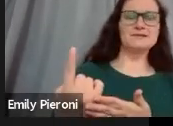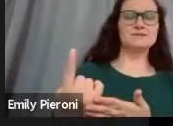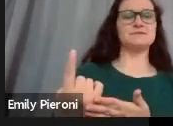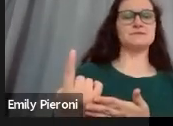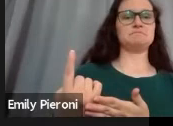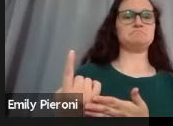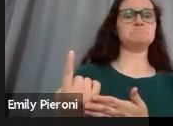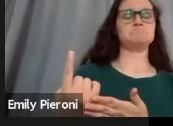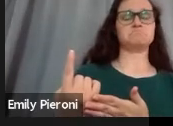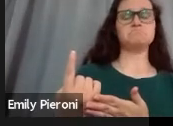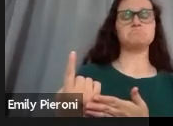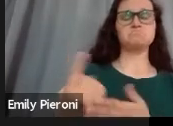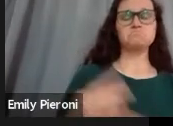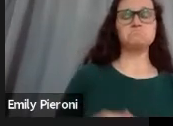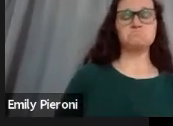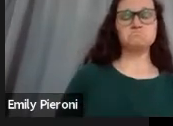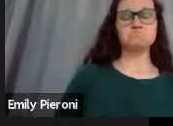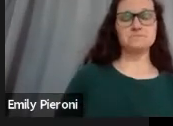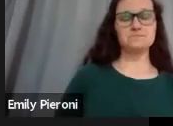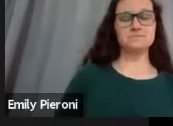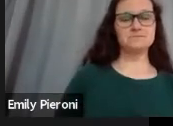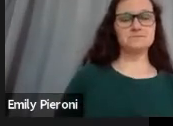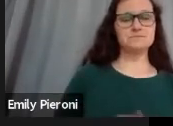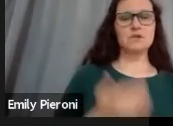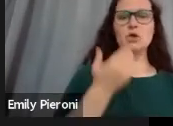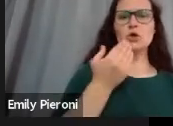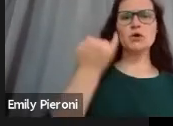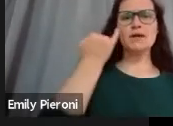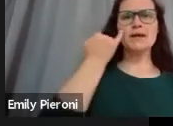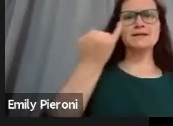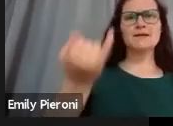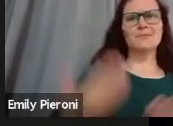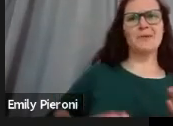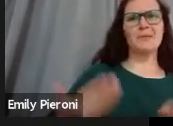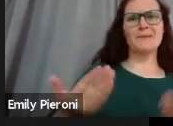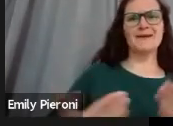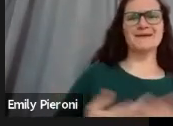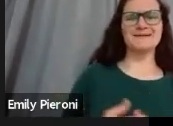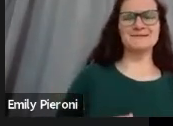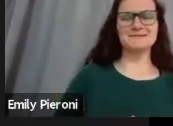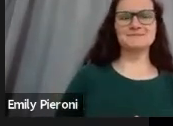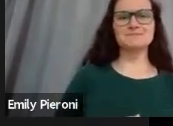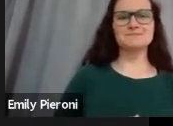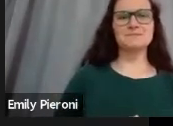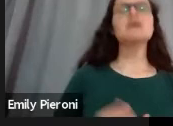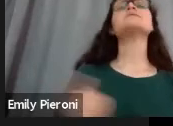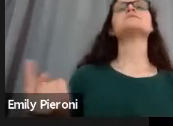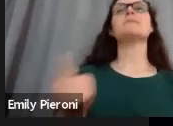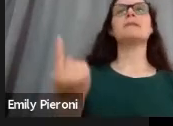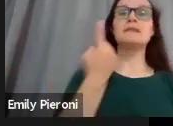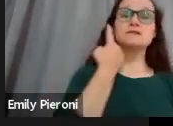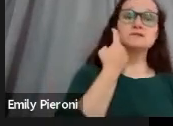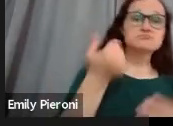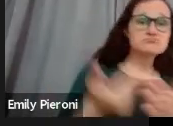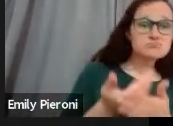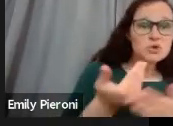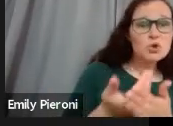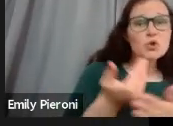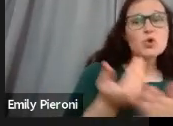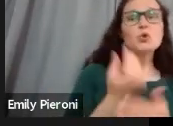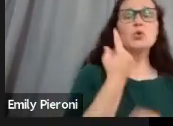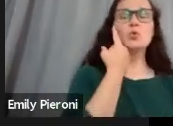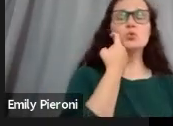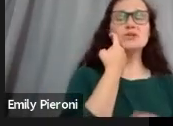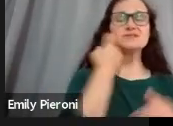webinar series, and probably this is a good idea in the sense that this is something that's emerging. This is a new